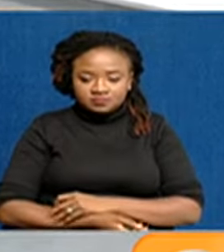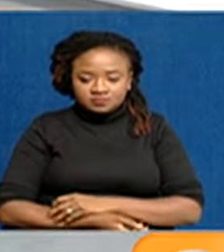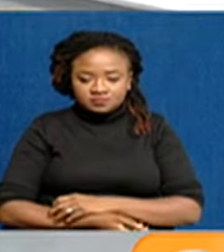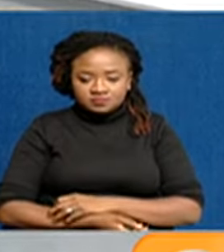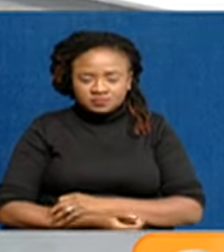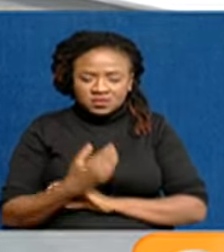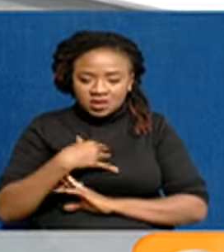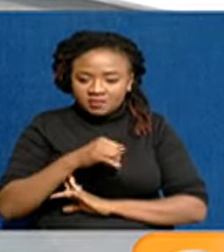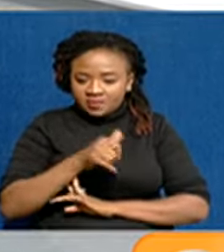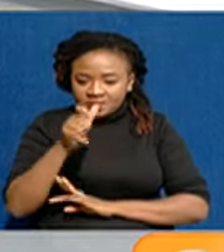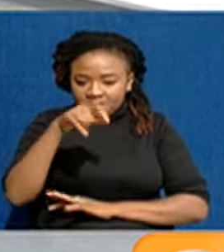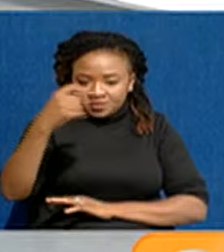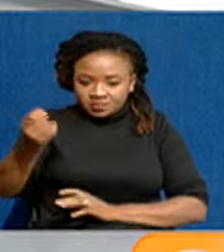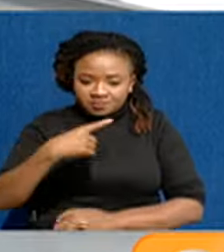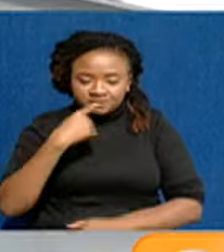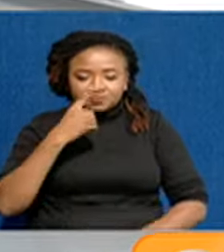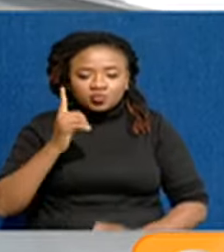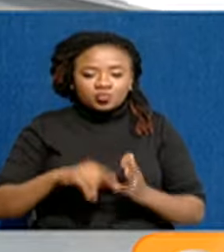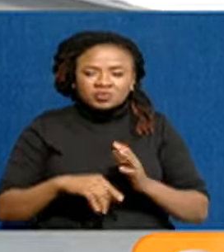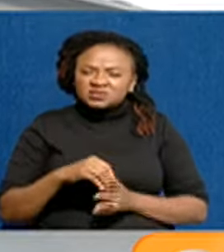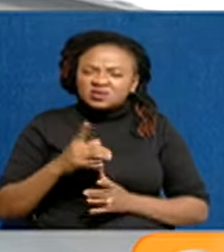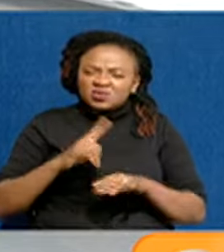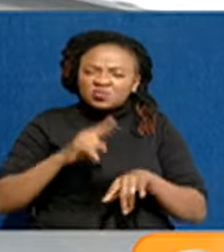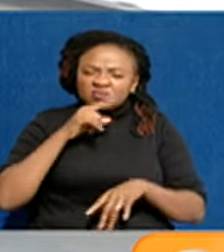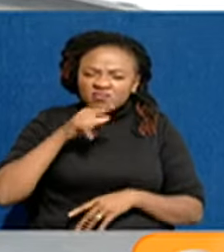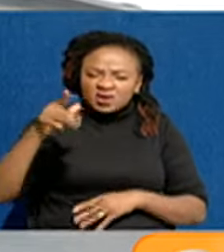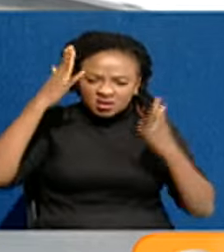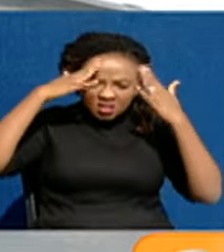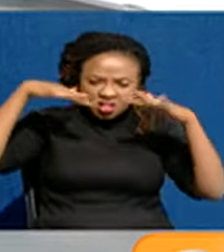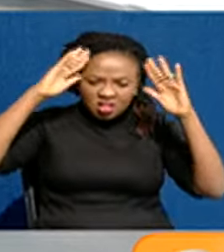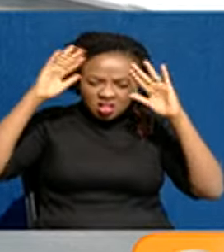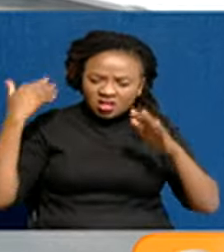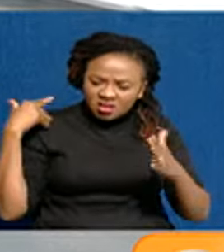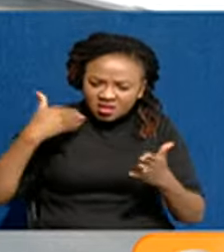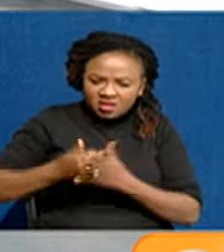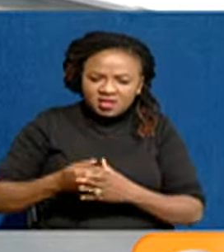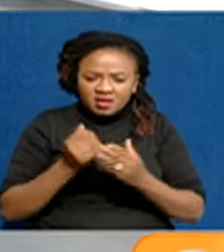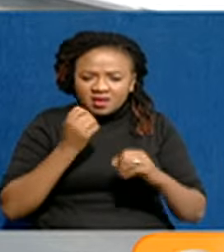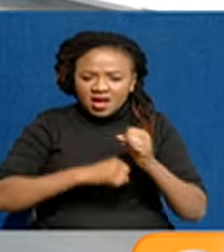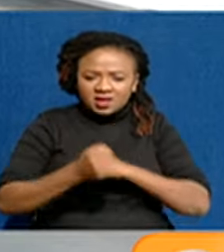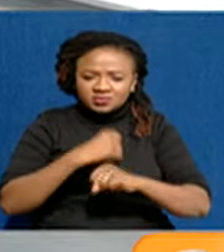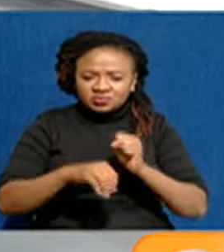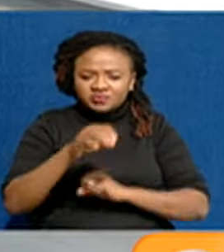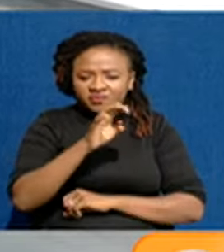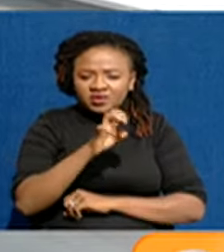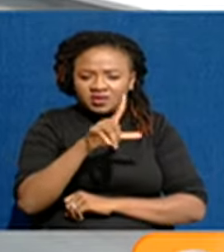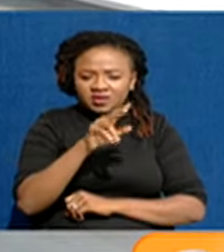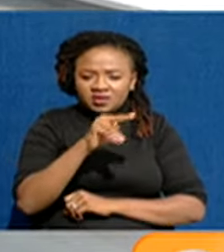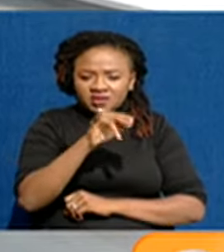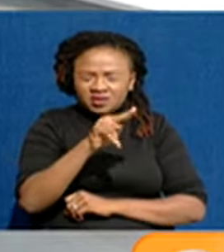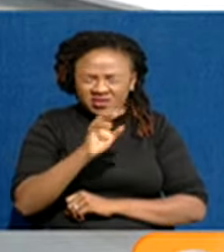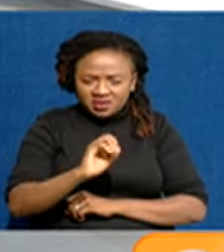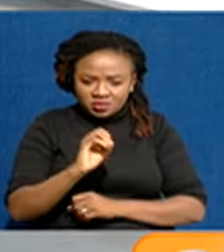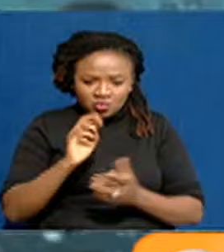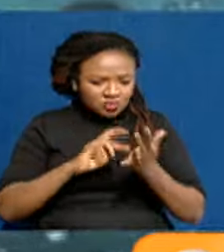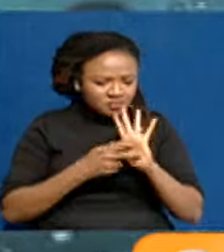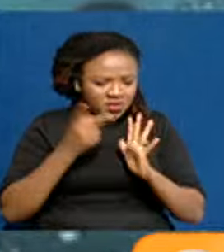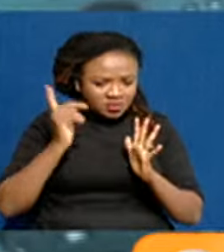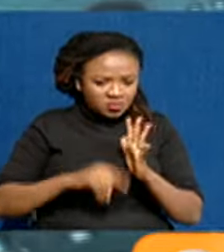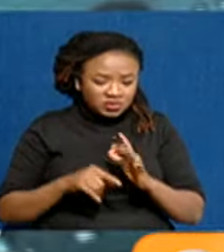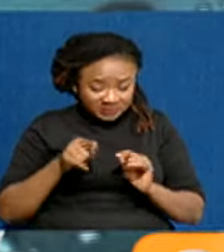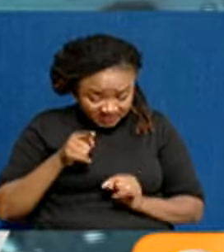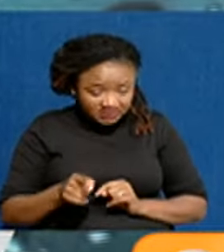who says that when Mwaura says that they have been dealing with El Nino, which El Nino is he talking about exactly? Isn't this it, or am I